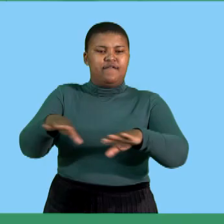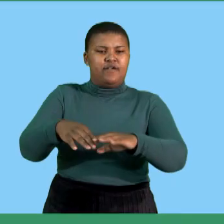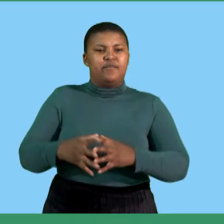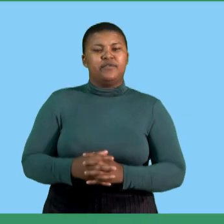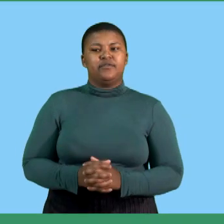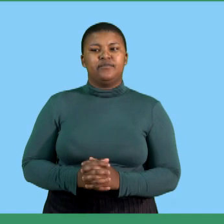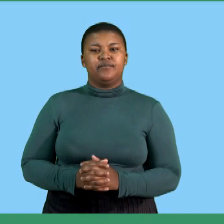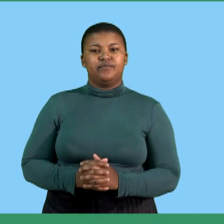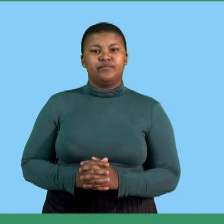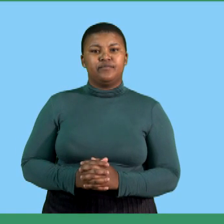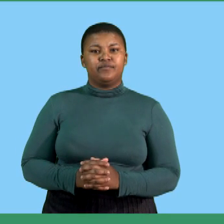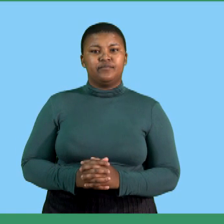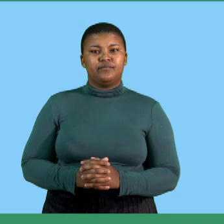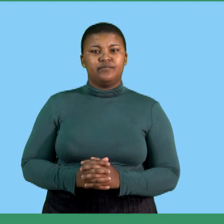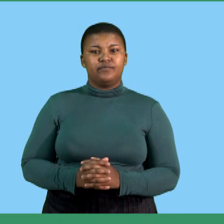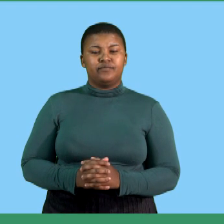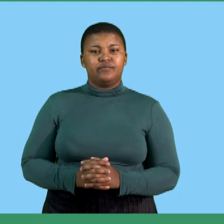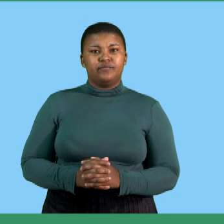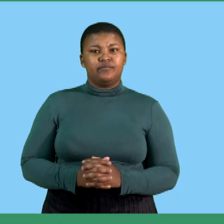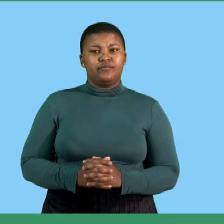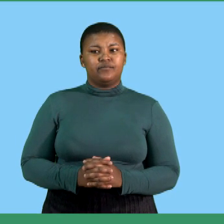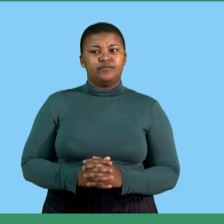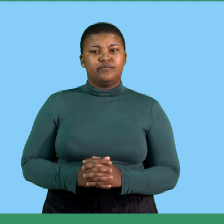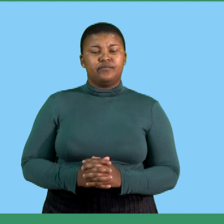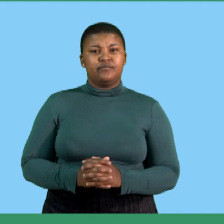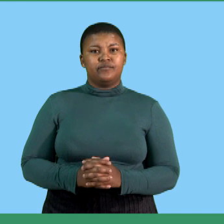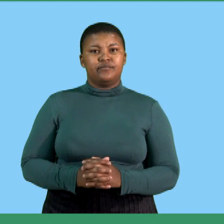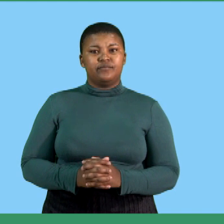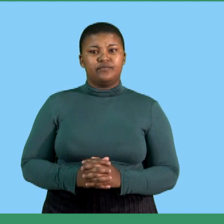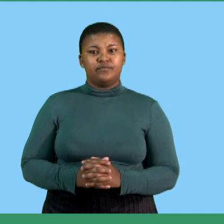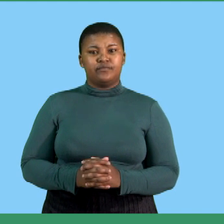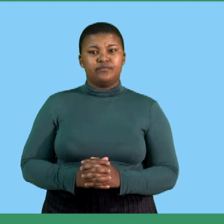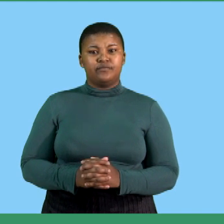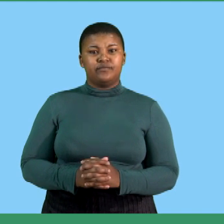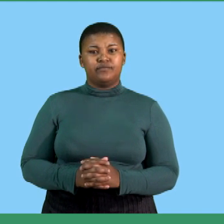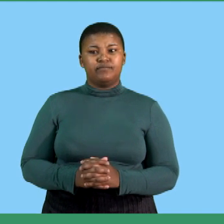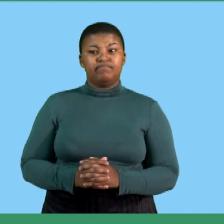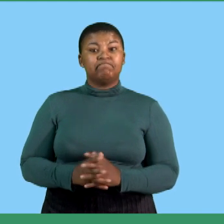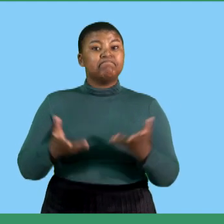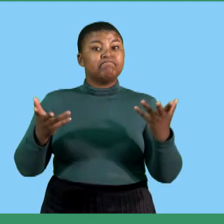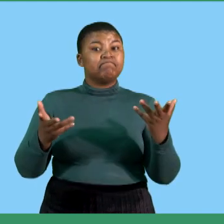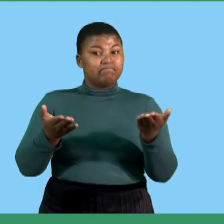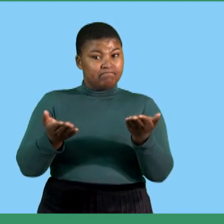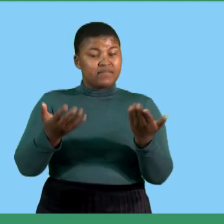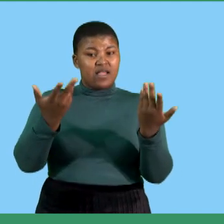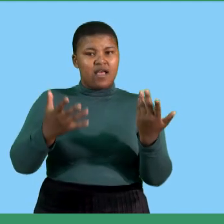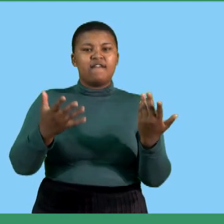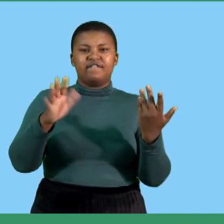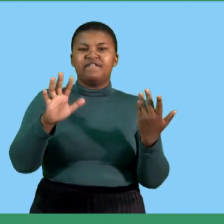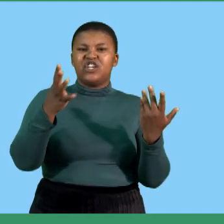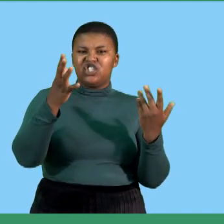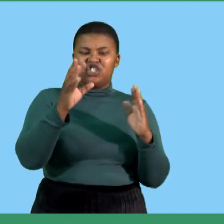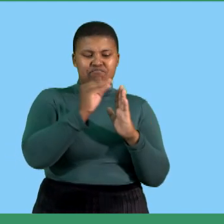this problem will then be our macro environment. All right. So there we